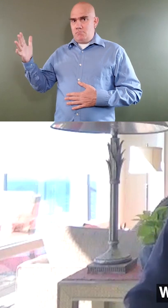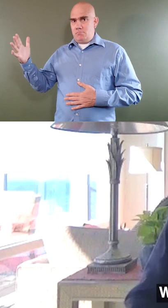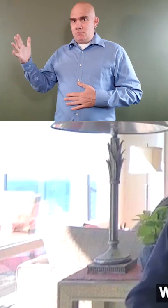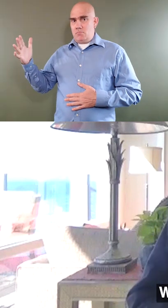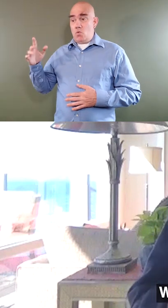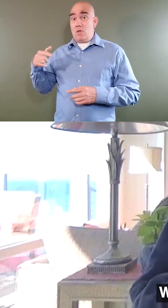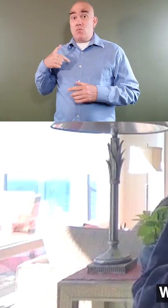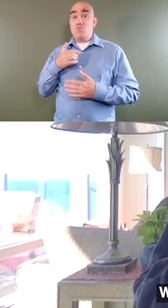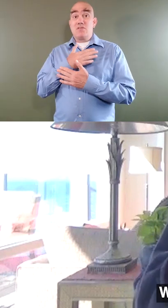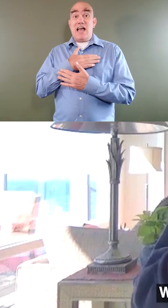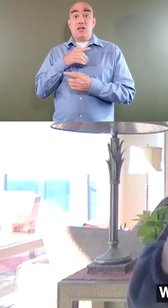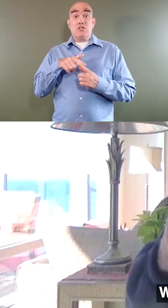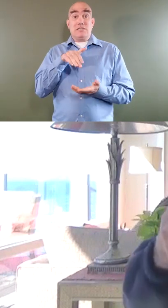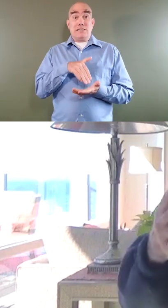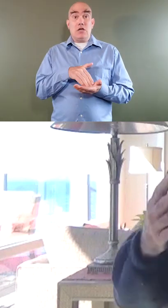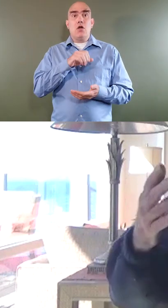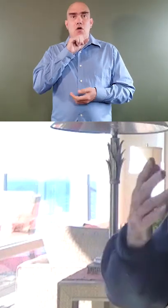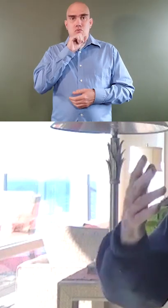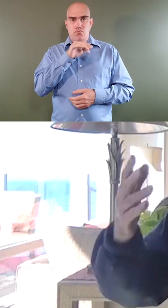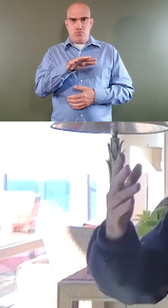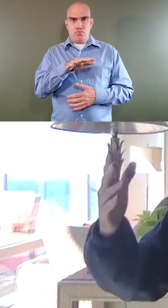We relax the center, we exhale.